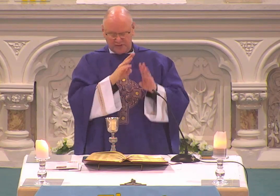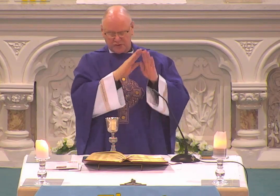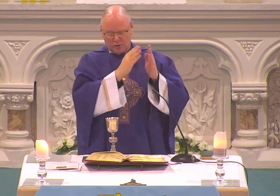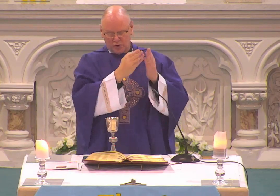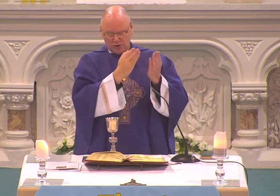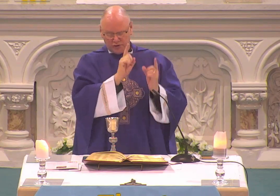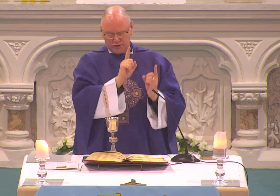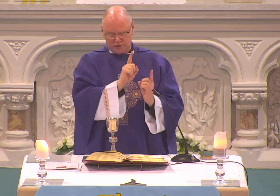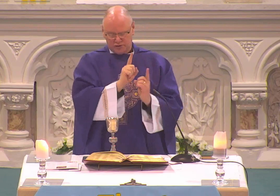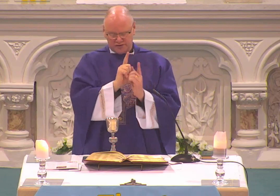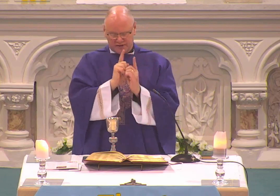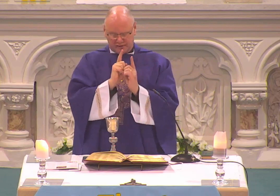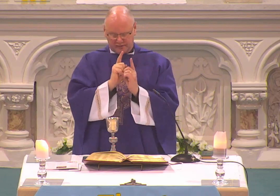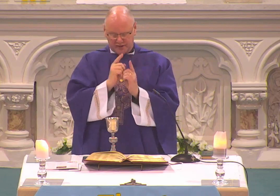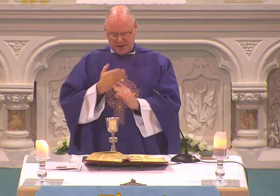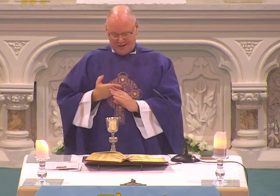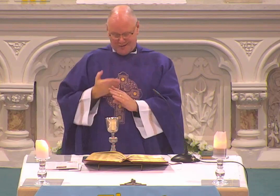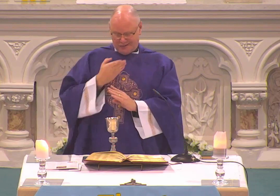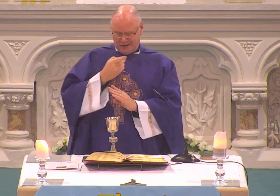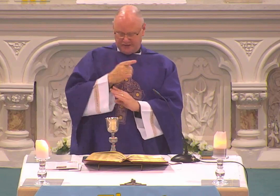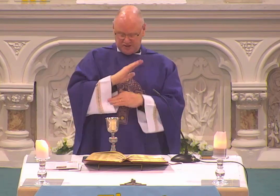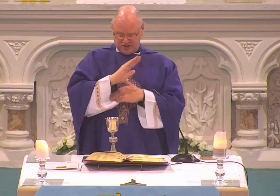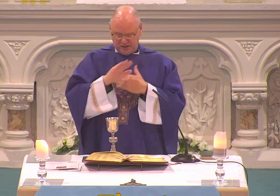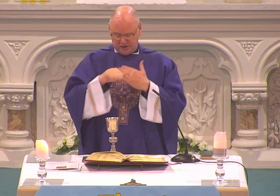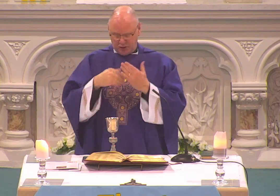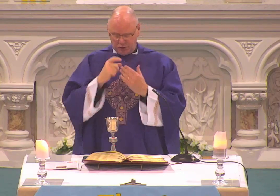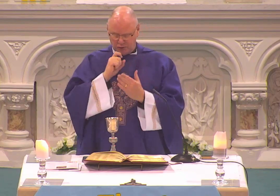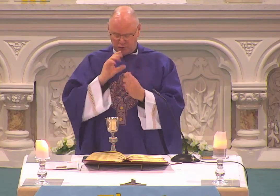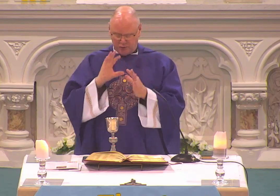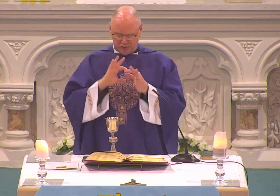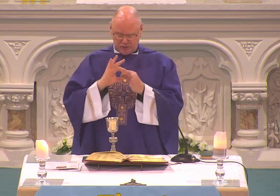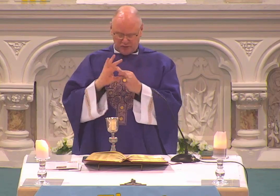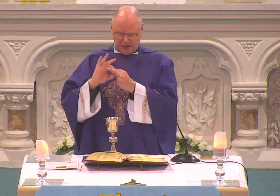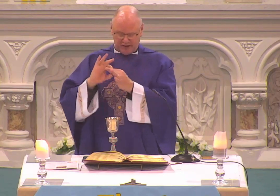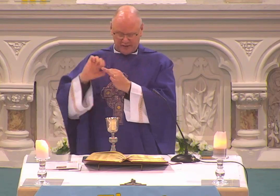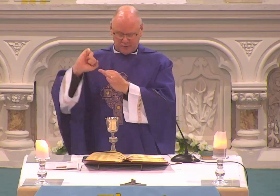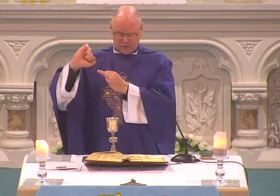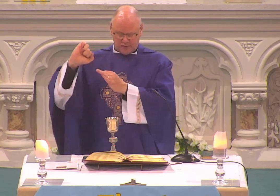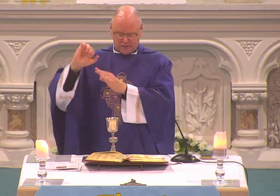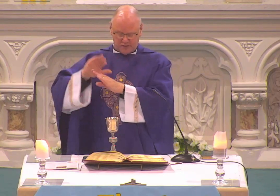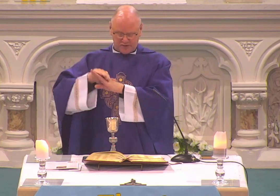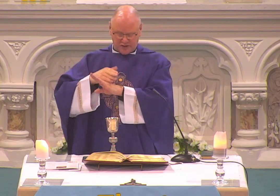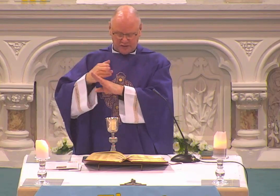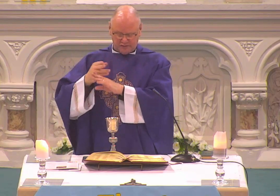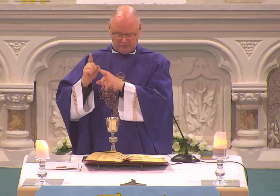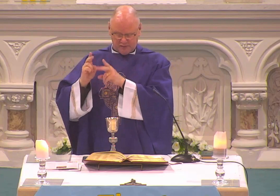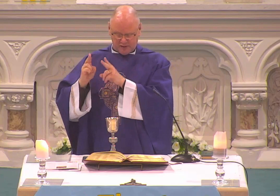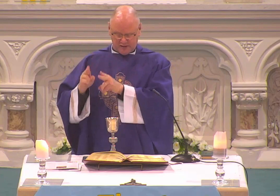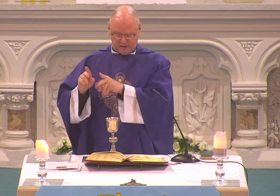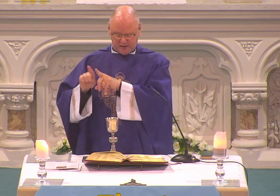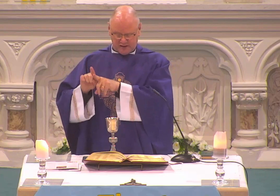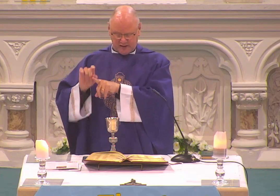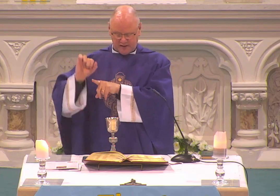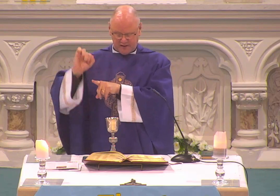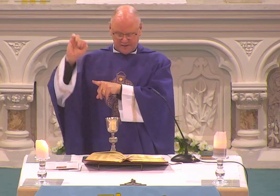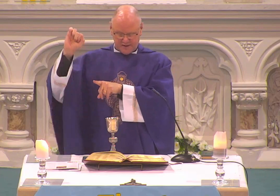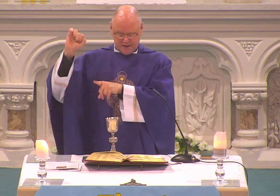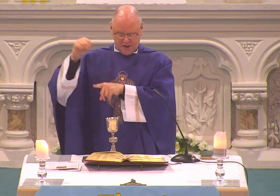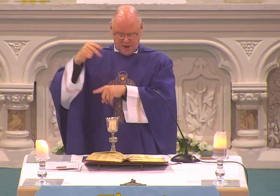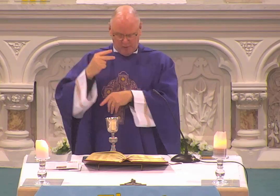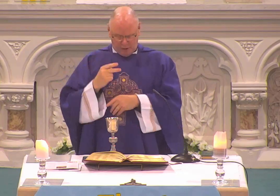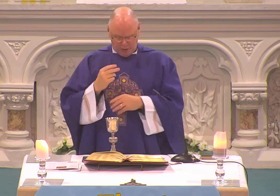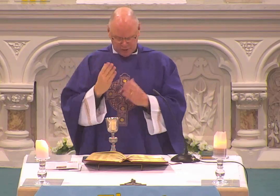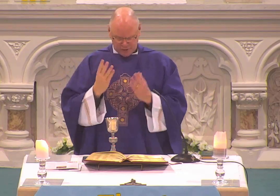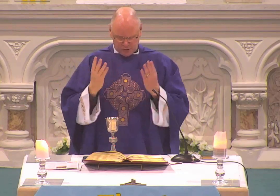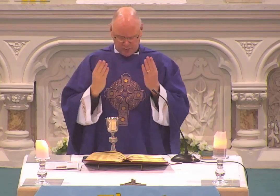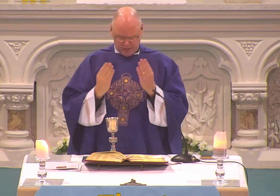this world to yourself. Grant that she and all who was united with your Son in a death like his